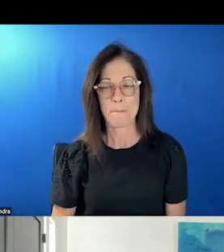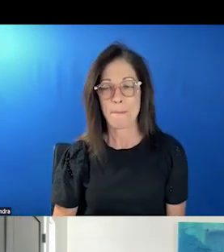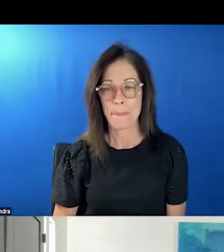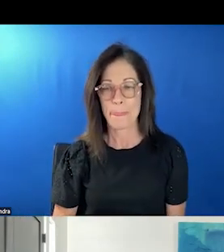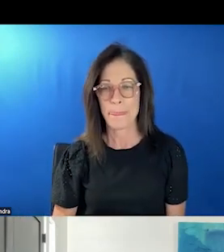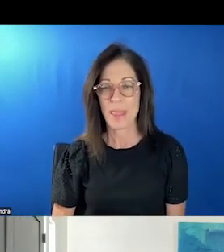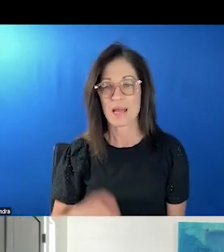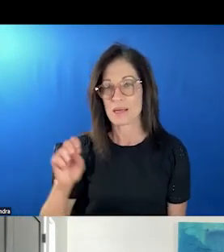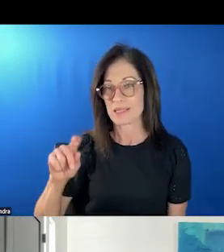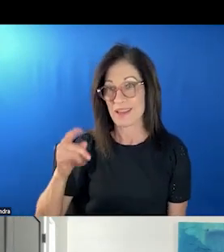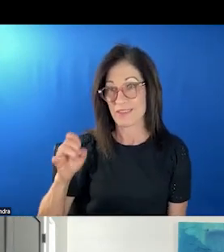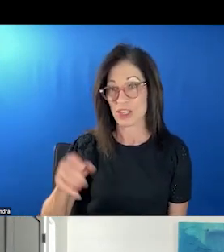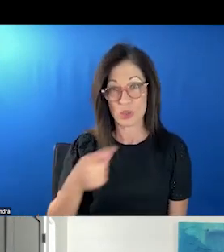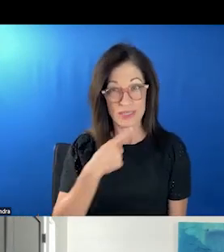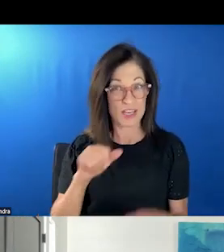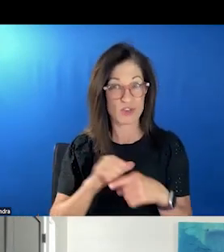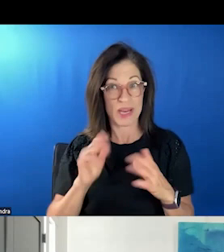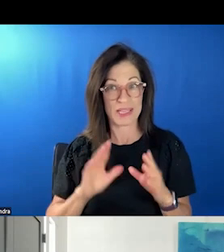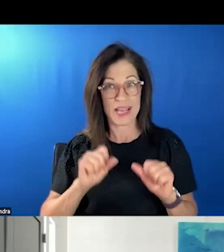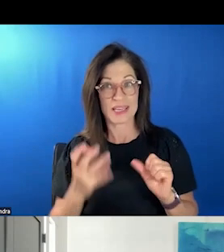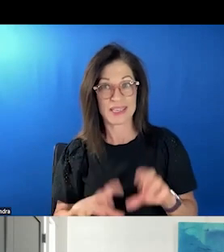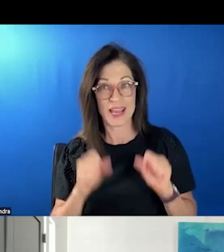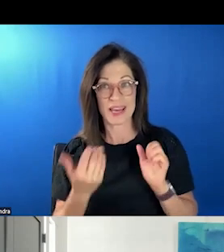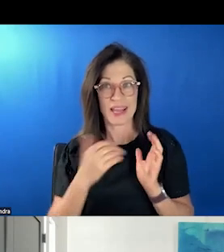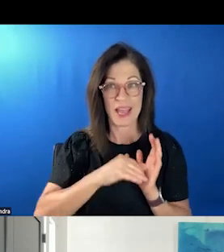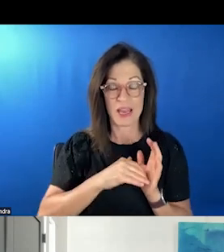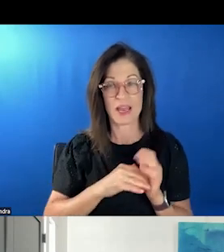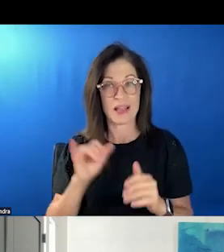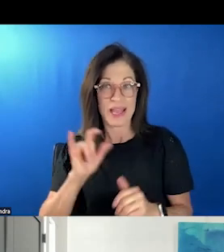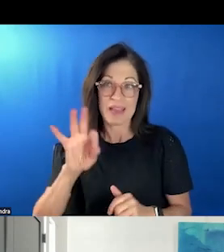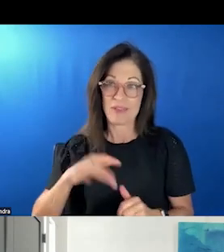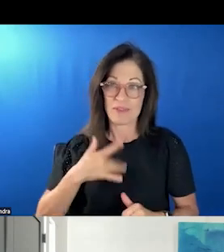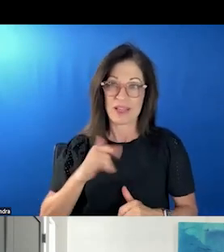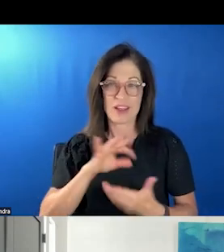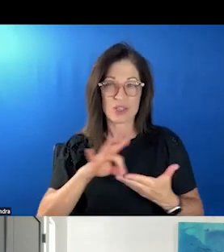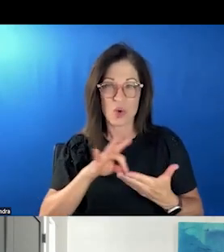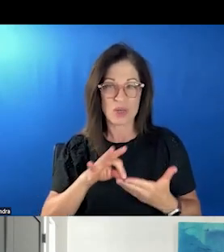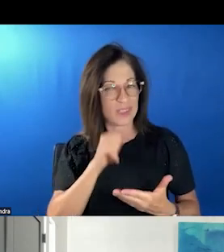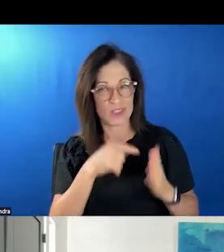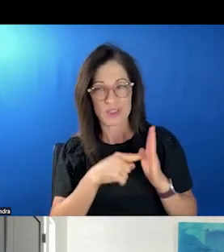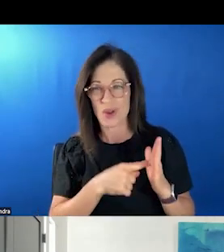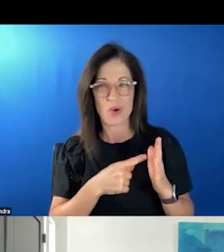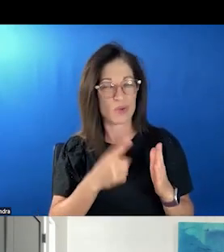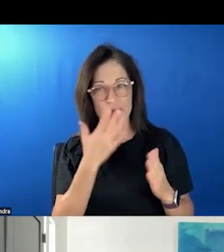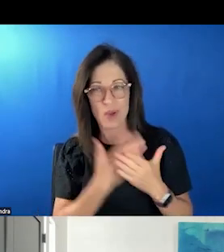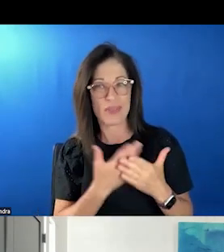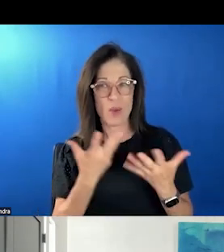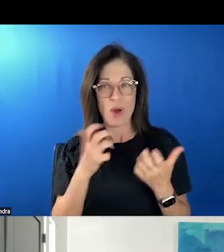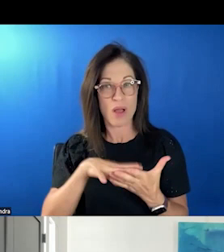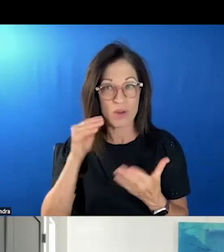trainees can retake it. So let's say they don't feel like the scores reflected and they want to learn more, they can retake